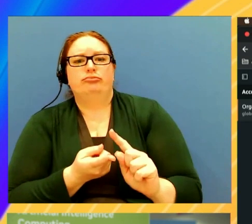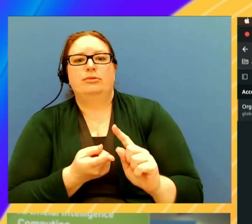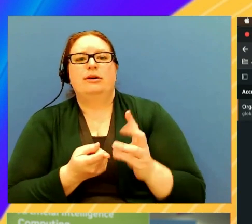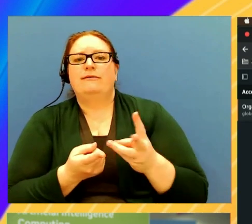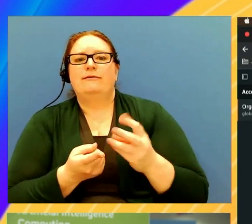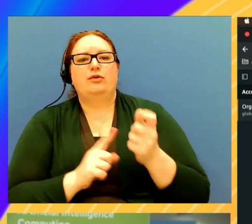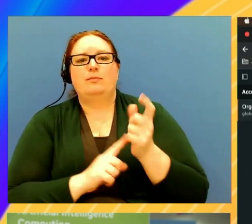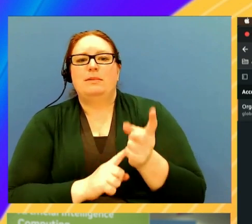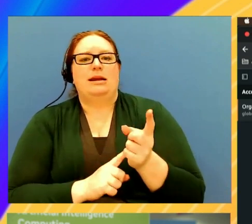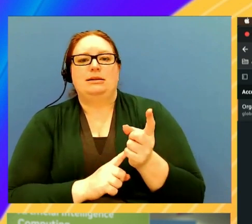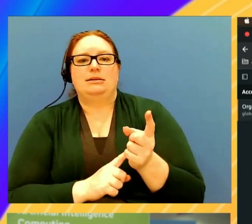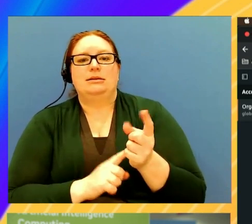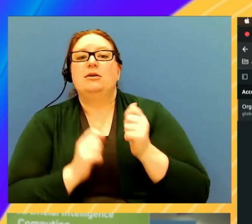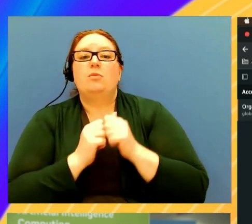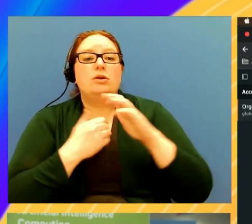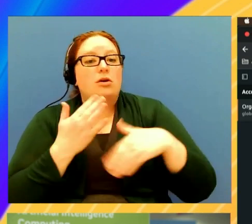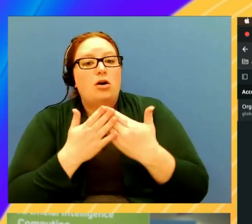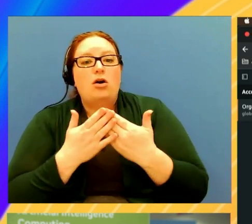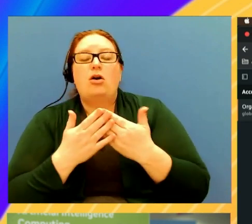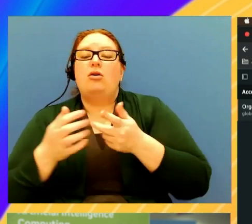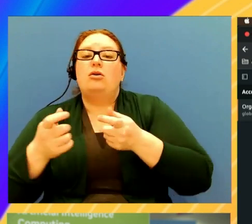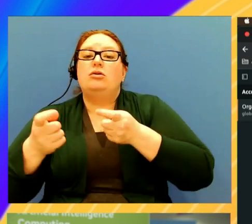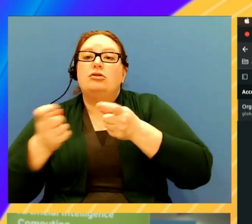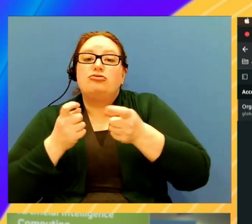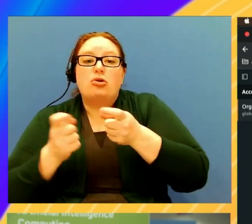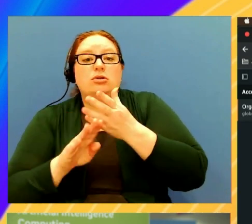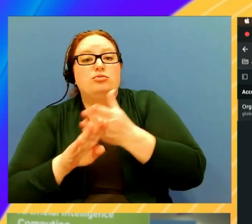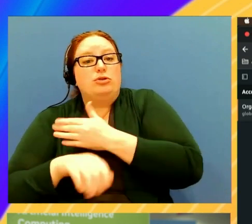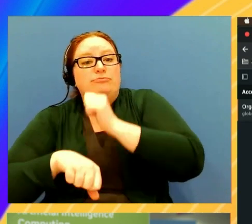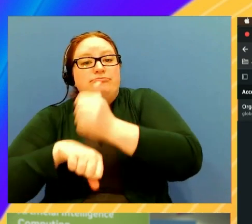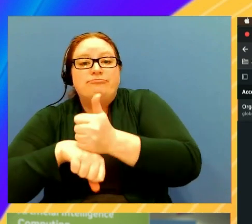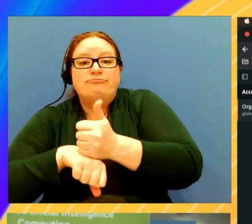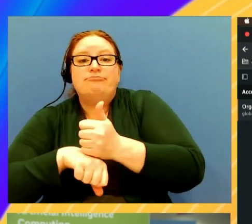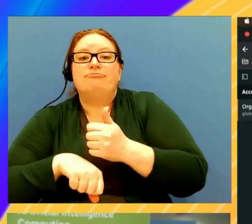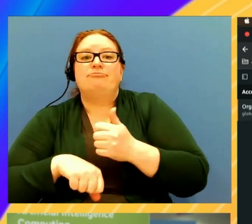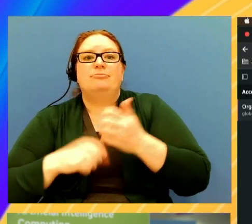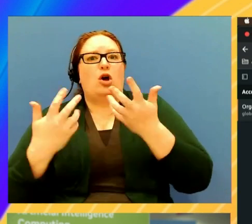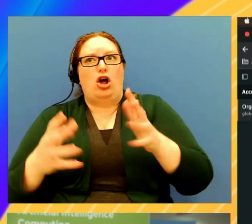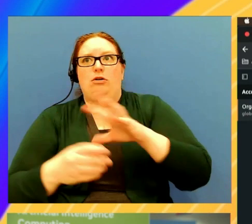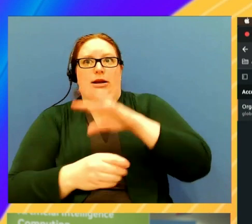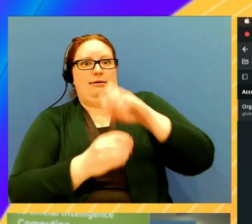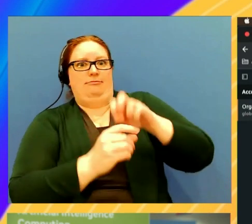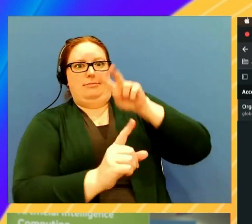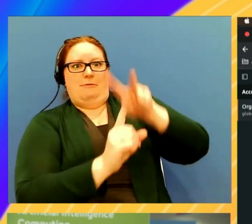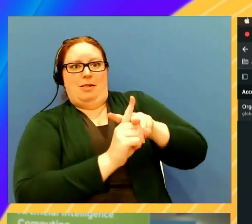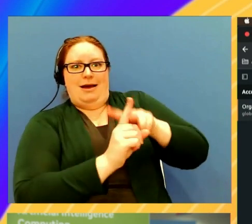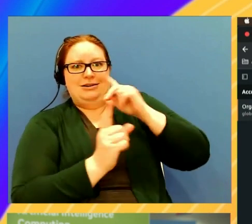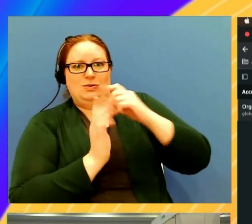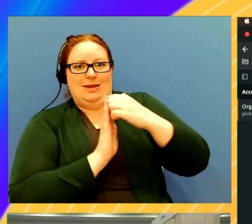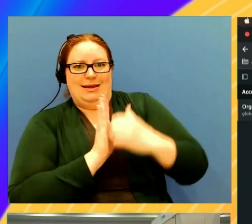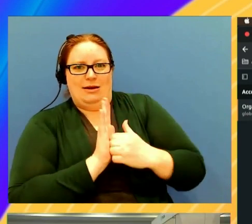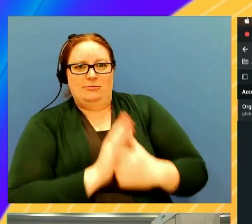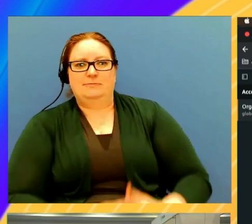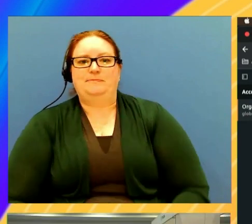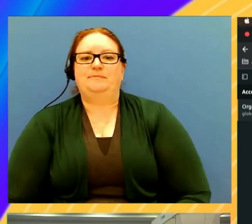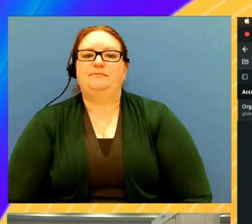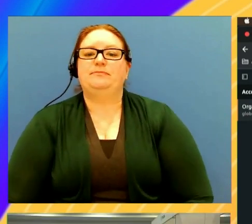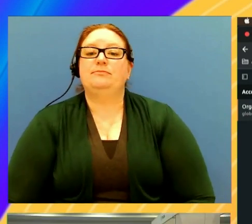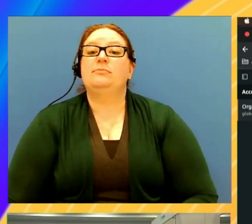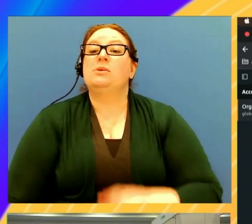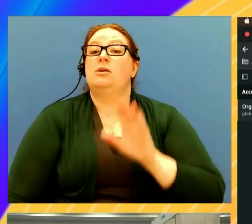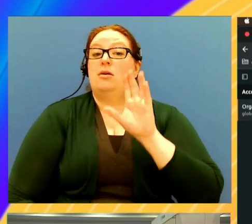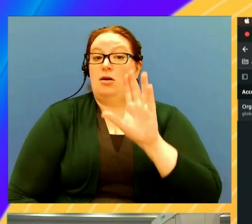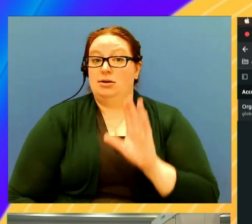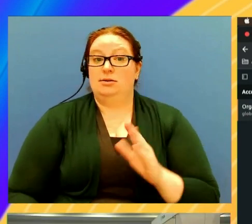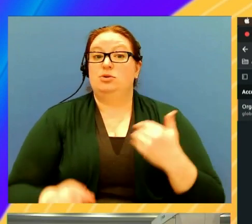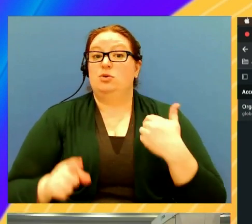of those controls and pre-configured best practices already in that account. Awesome. So we have organizations